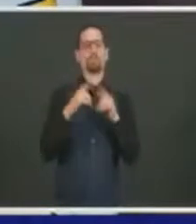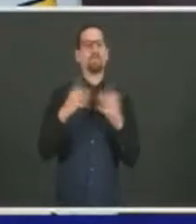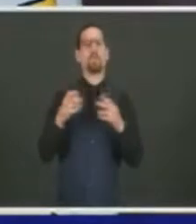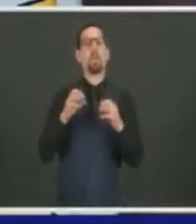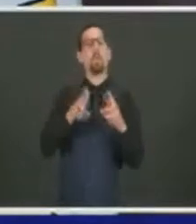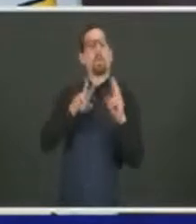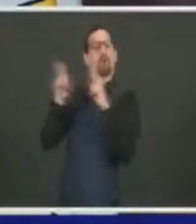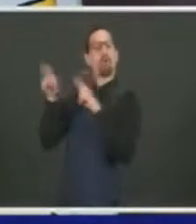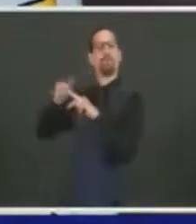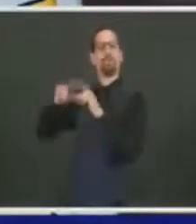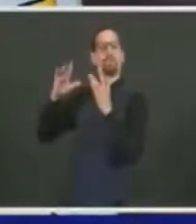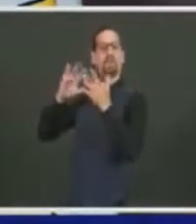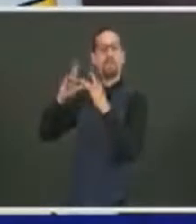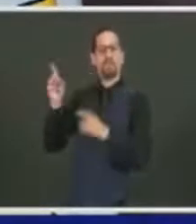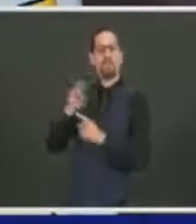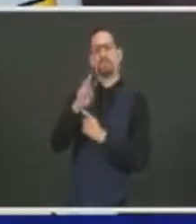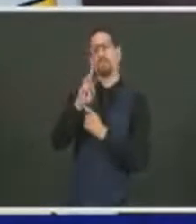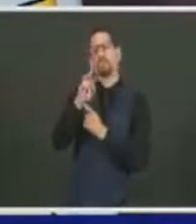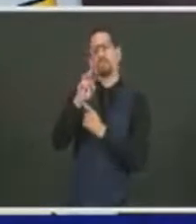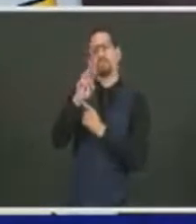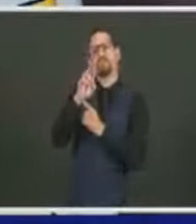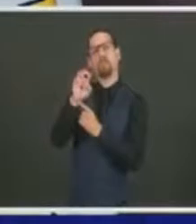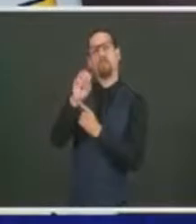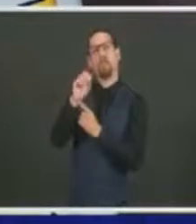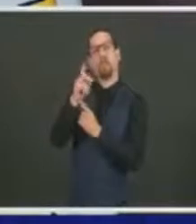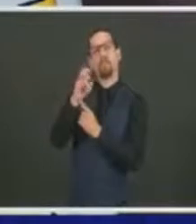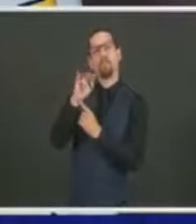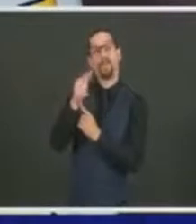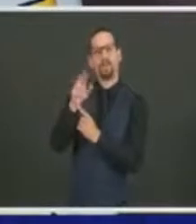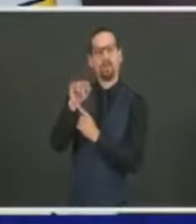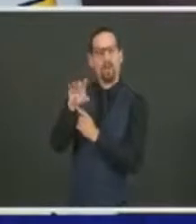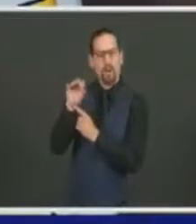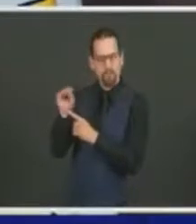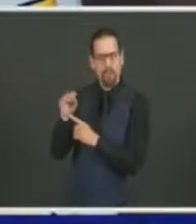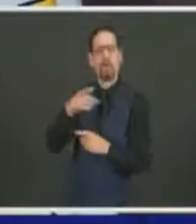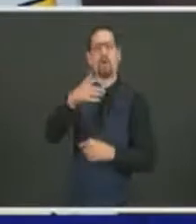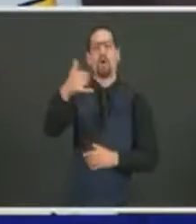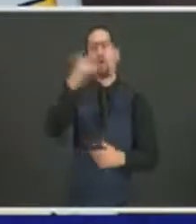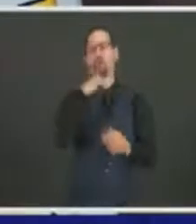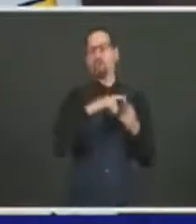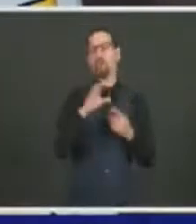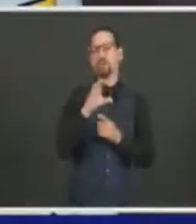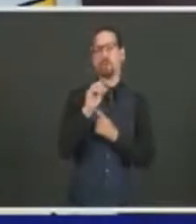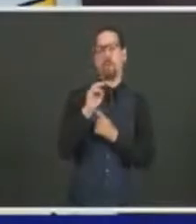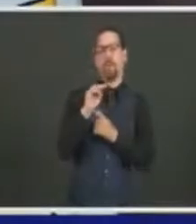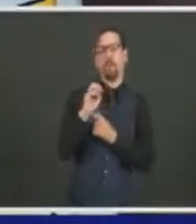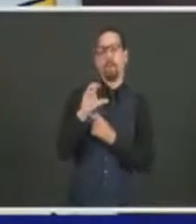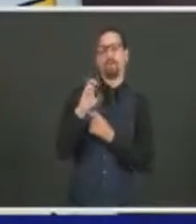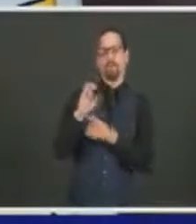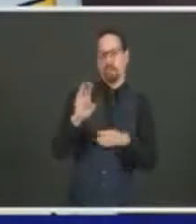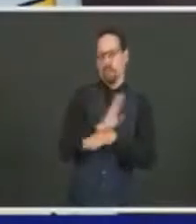Commerce. I want to take a minute to talk about 4th of July.